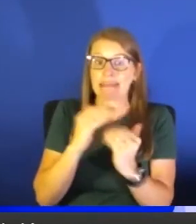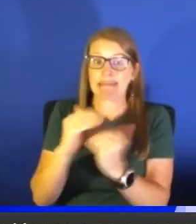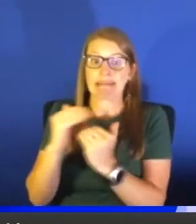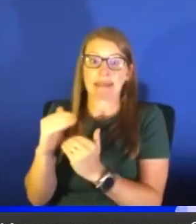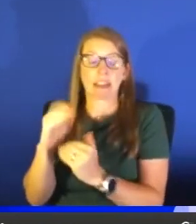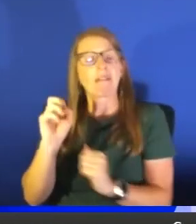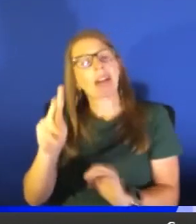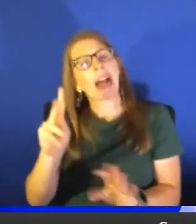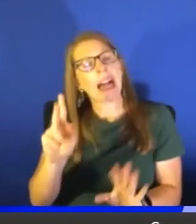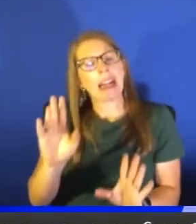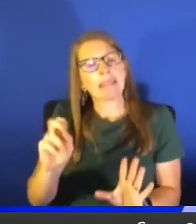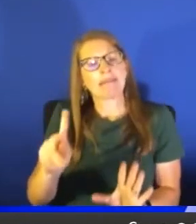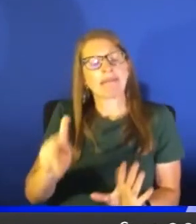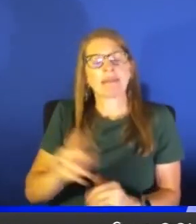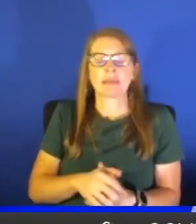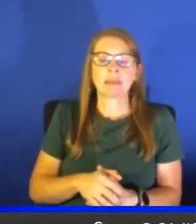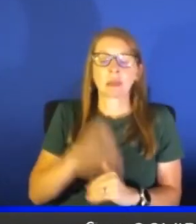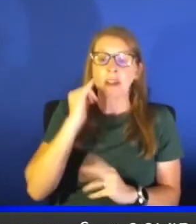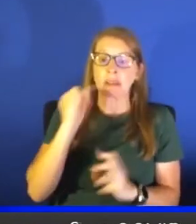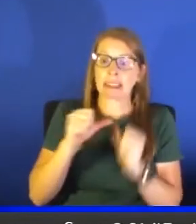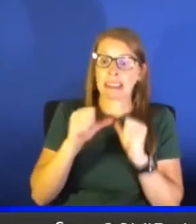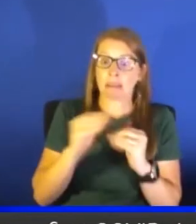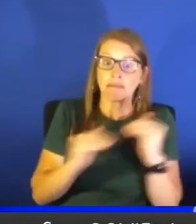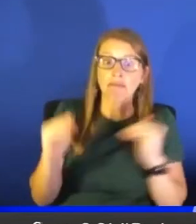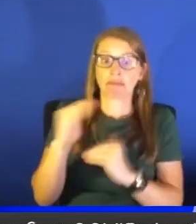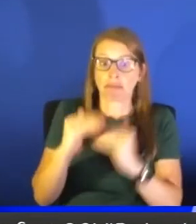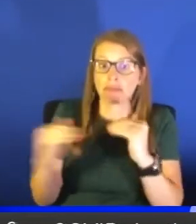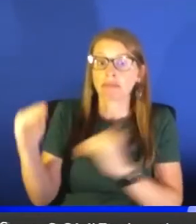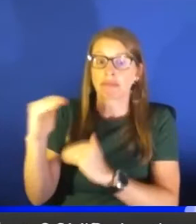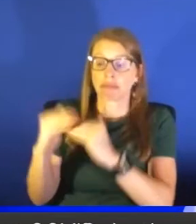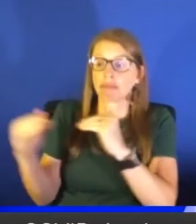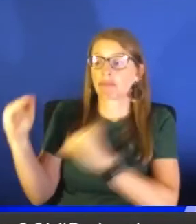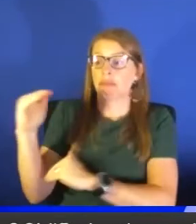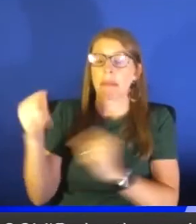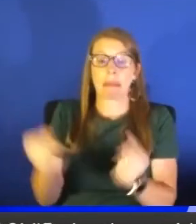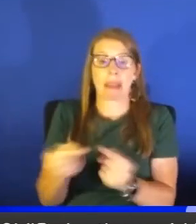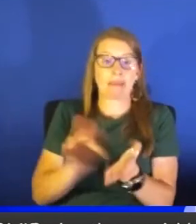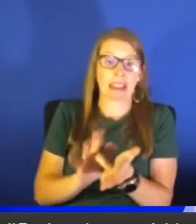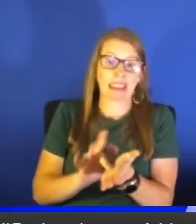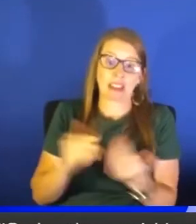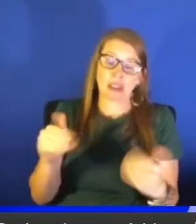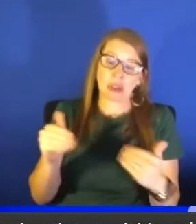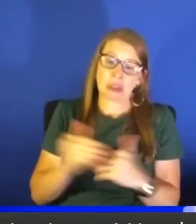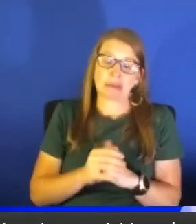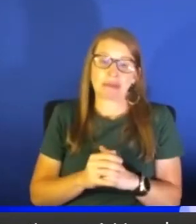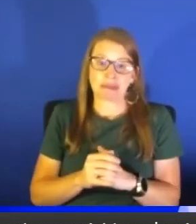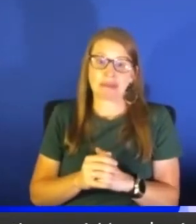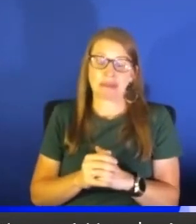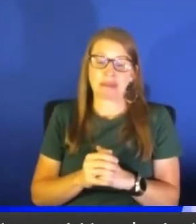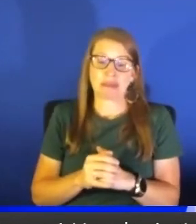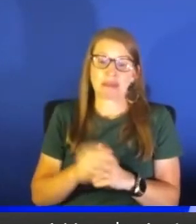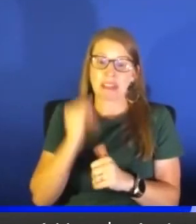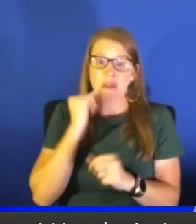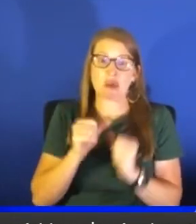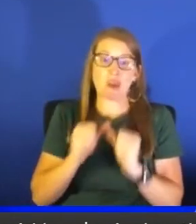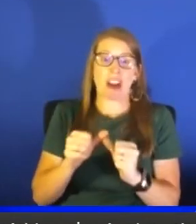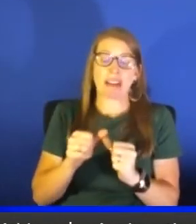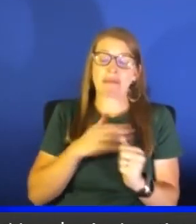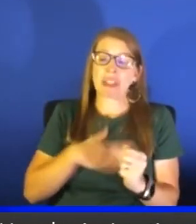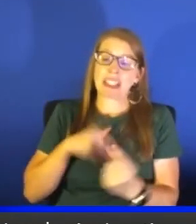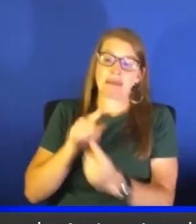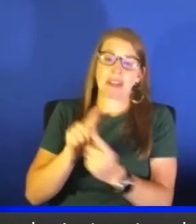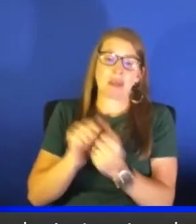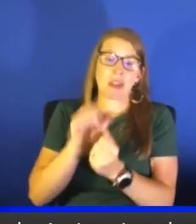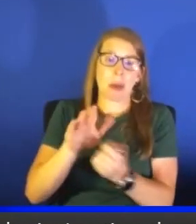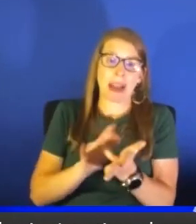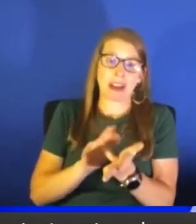okay. If it continues to be, especially if we're talking about pain meds, if it continues to be chronic, please get with your medical team. But again, everything